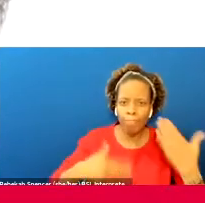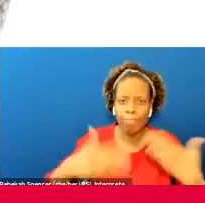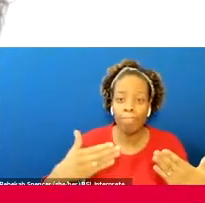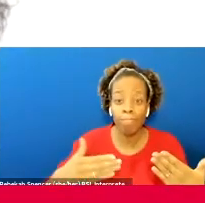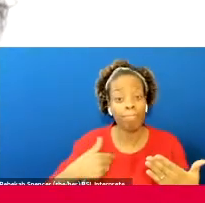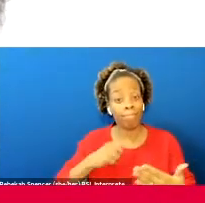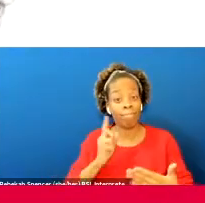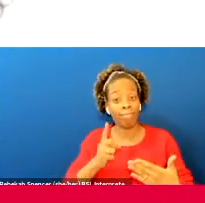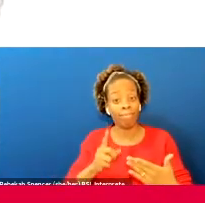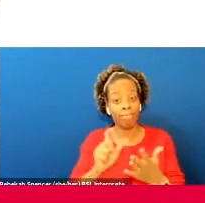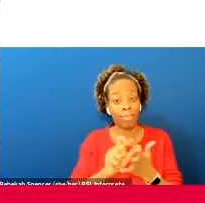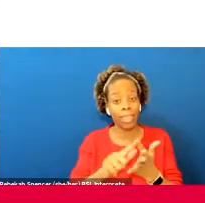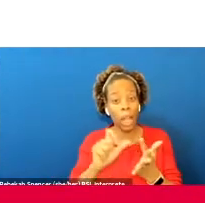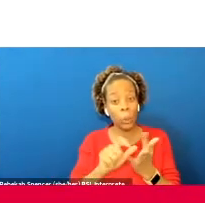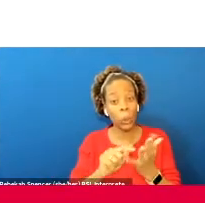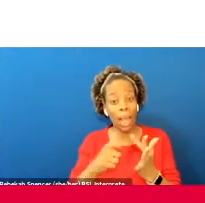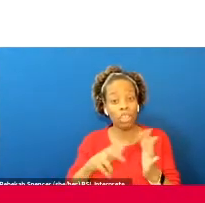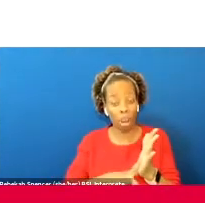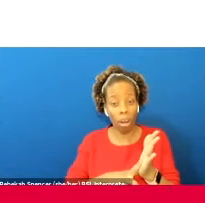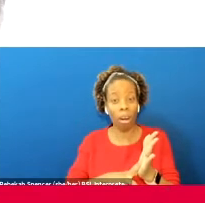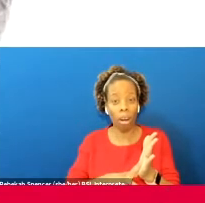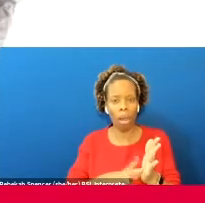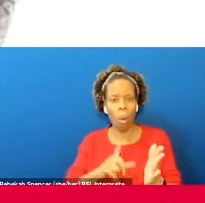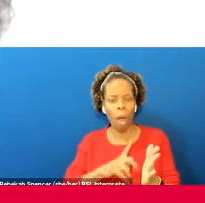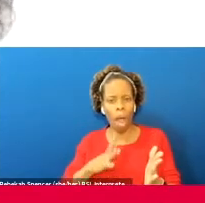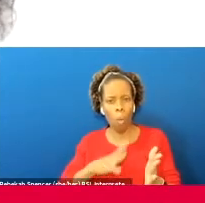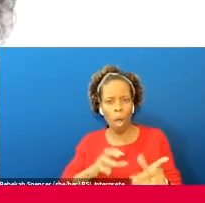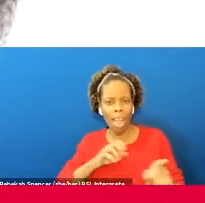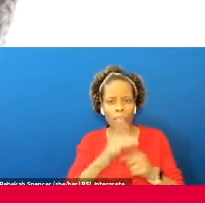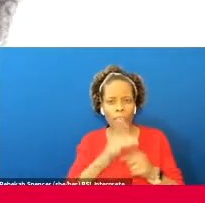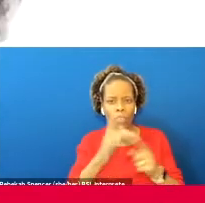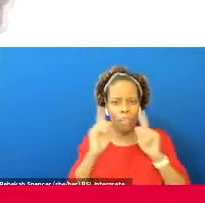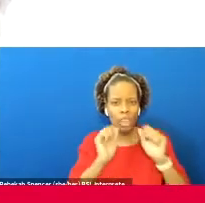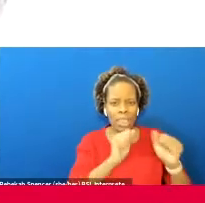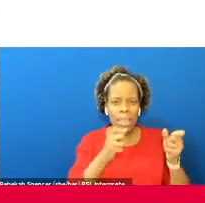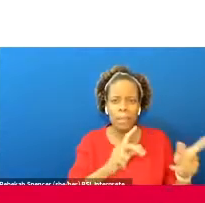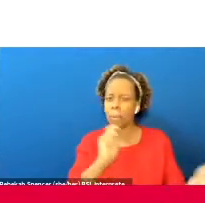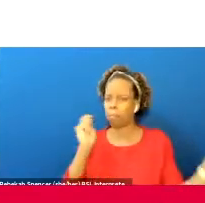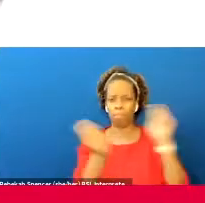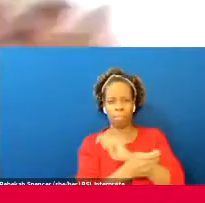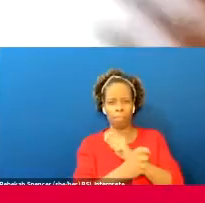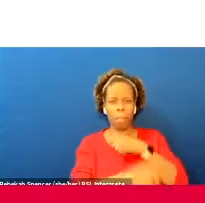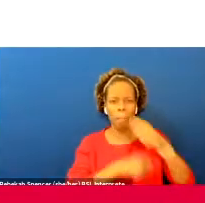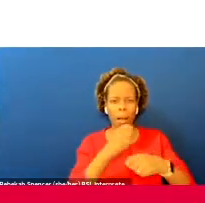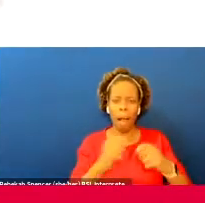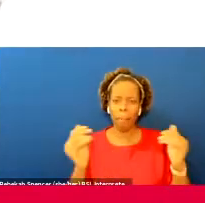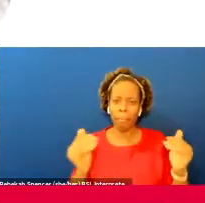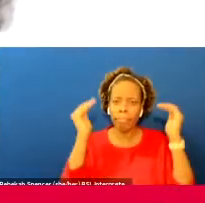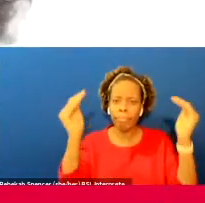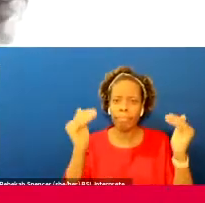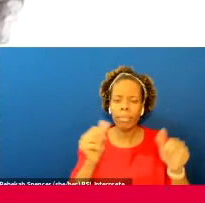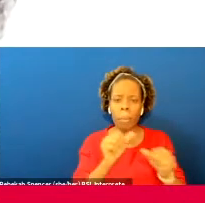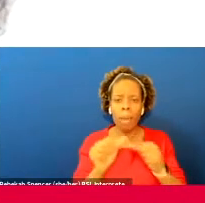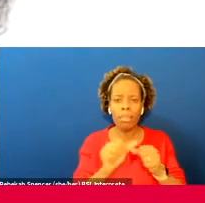for people who want to see change in our university systems, but may not be able to do so in a conventional way of organizing protests